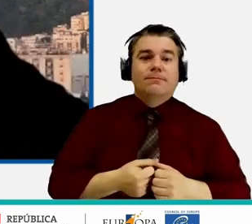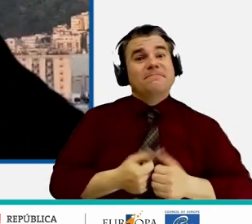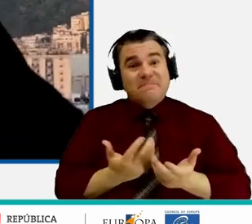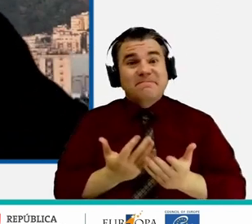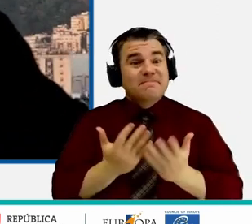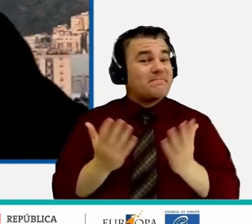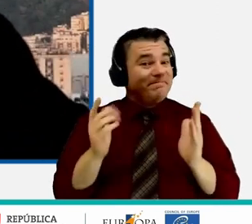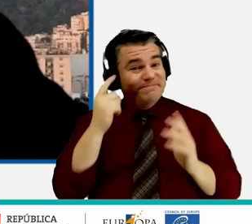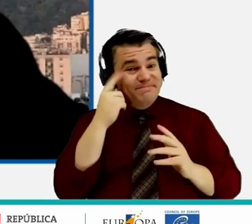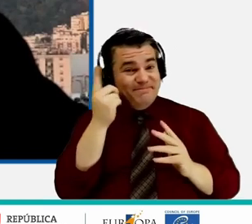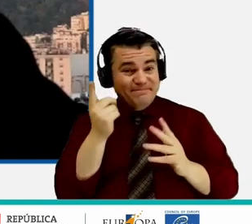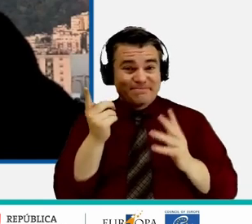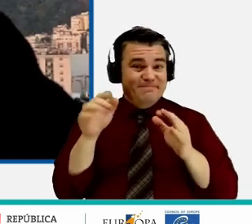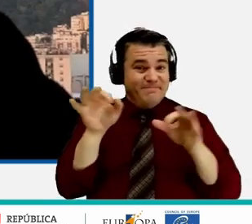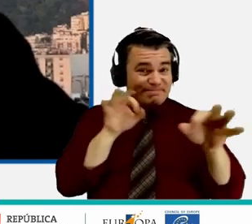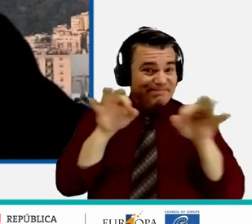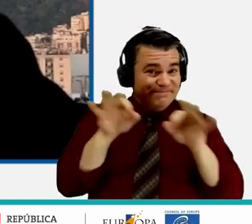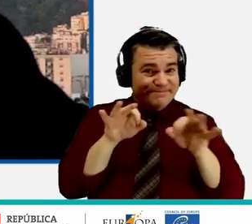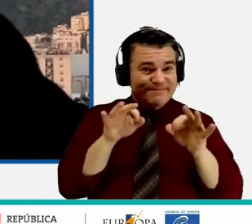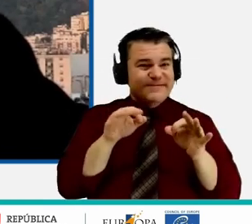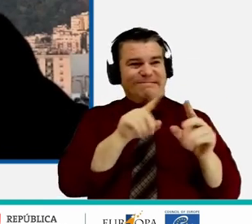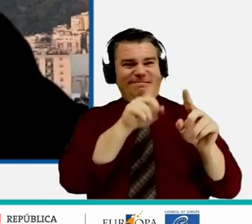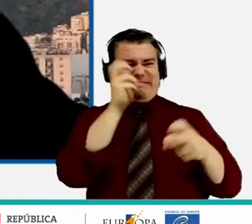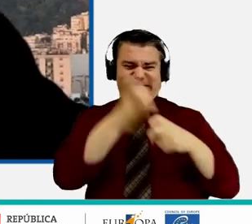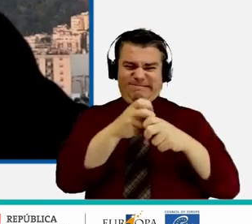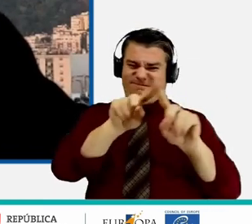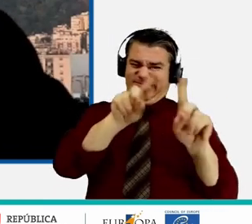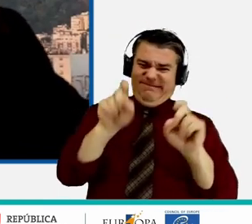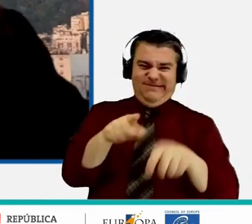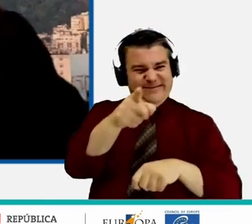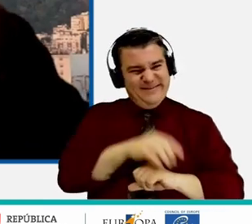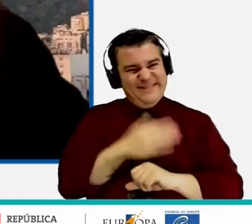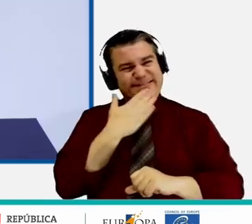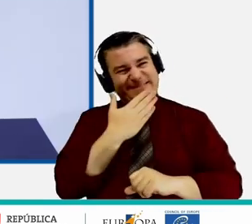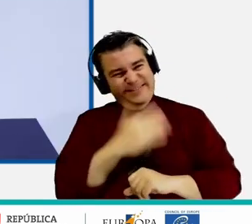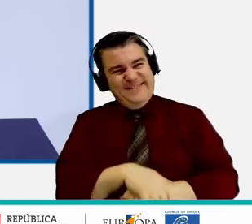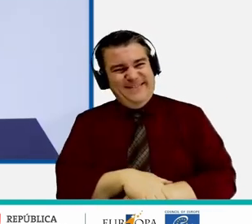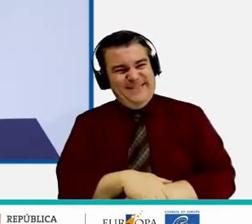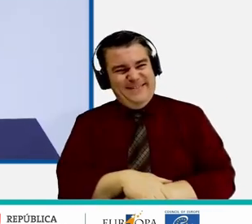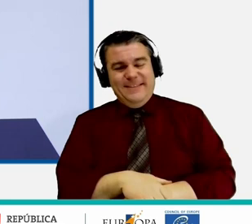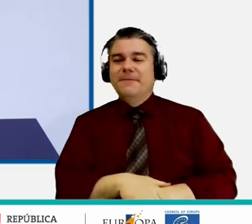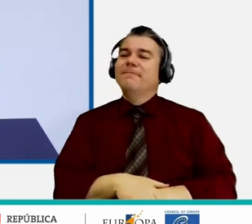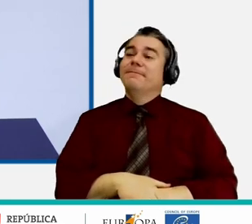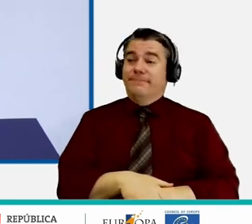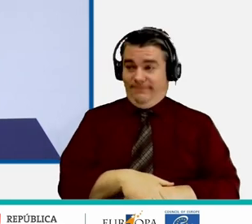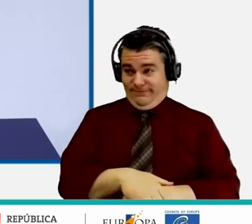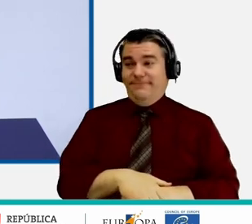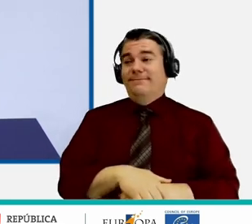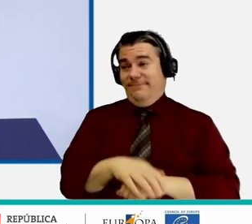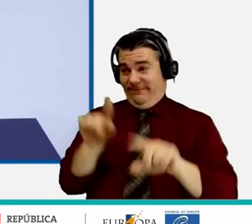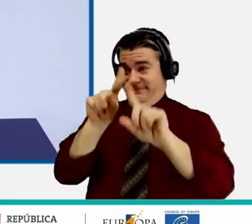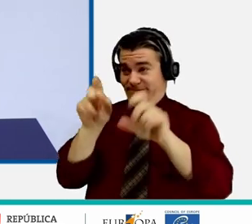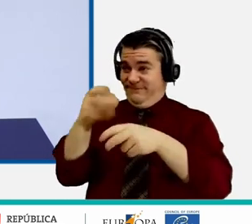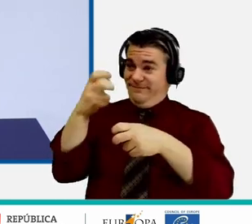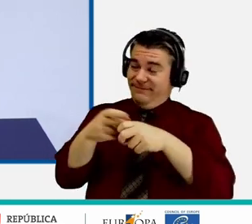have answered a bit of your very, very hard question. Thank you. It was a very hard question, Priscilla, but you answered